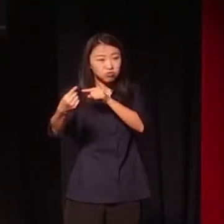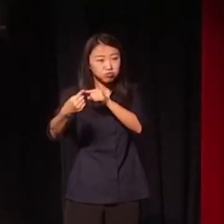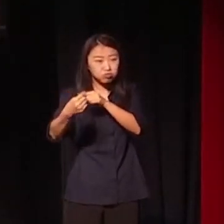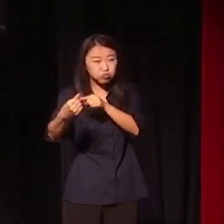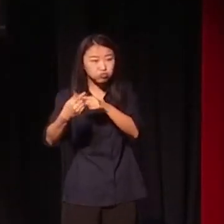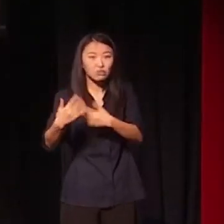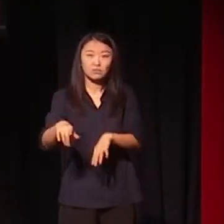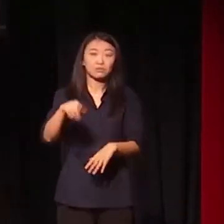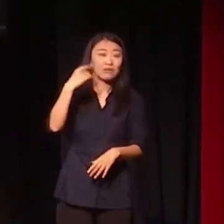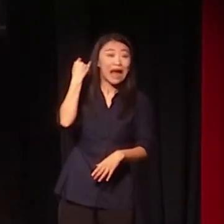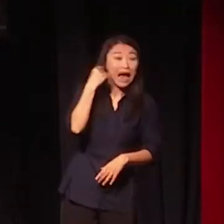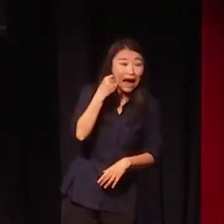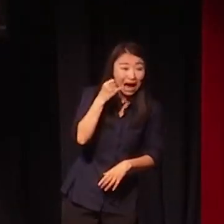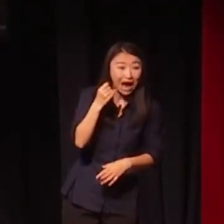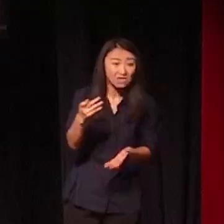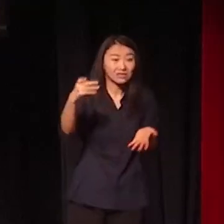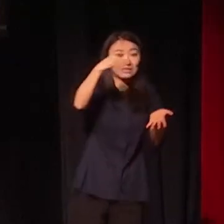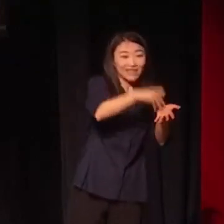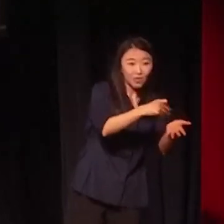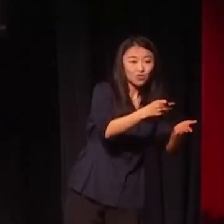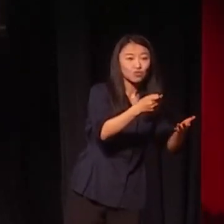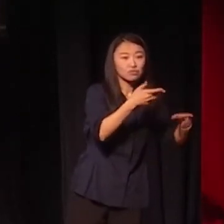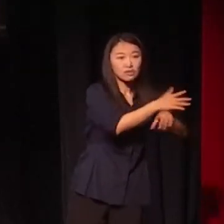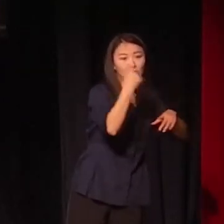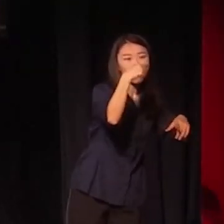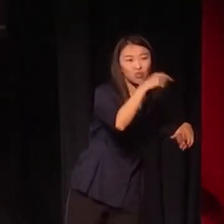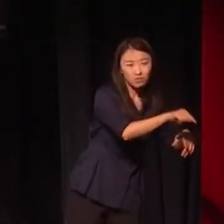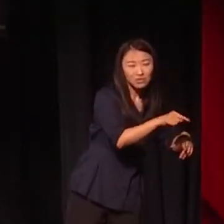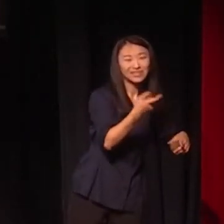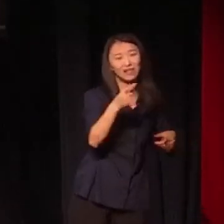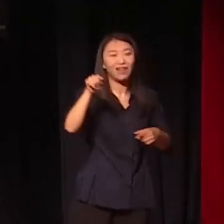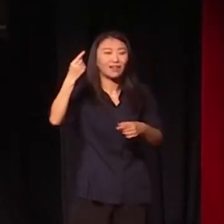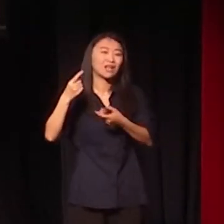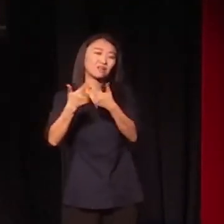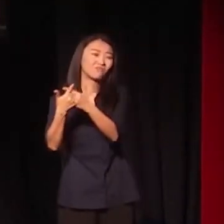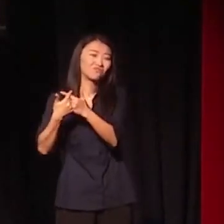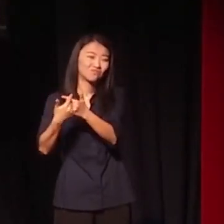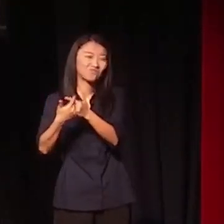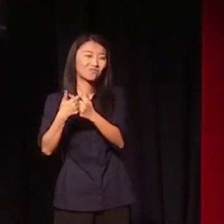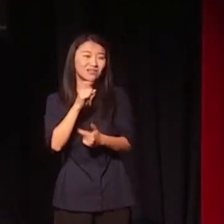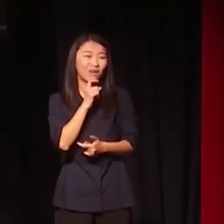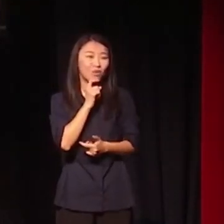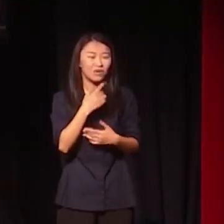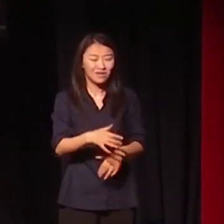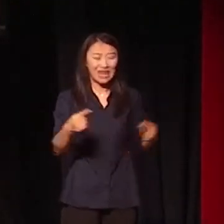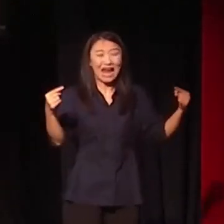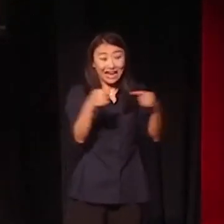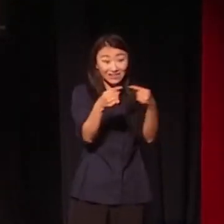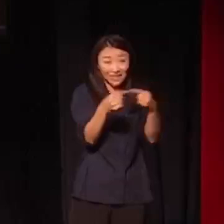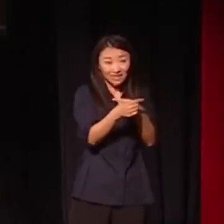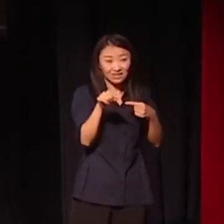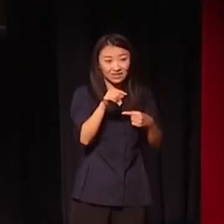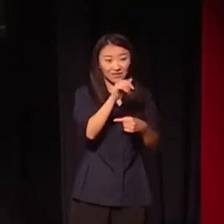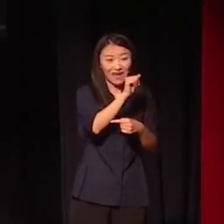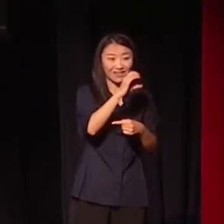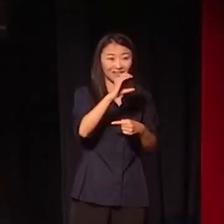people's participation in society, and this is another debate in our field, is around what does access mean? Because putting a sign